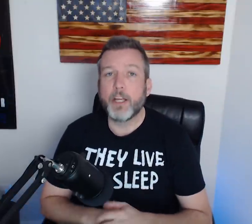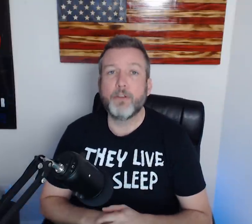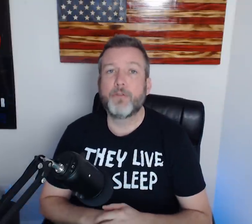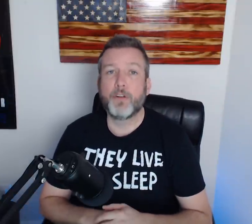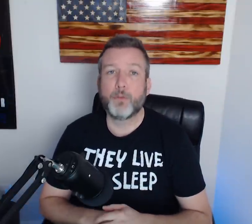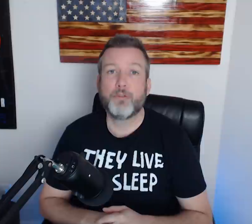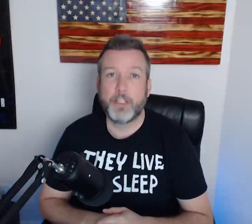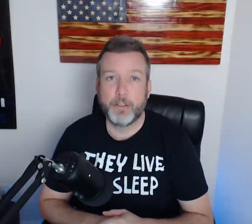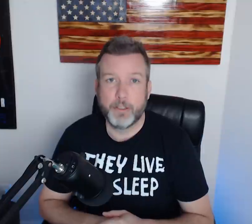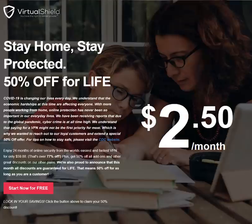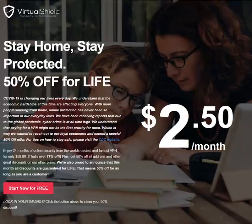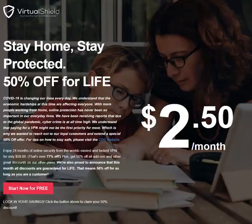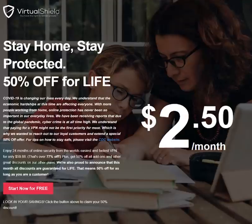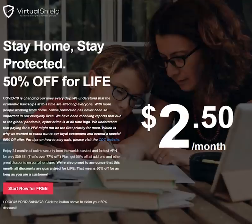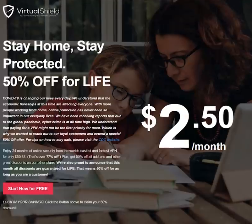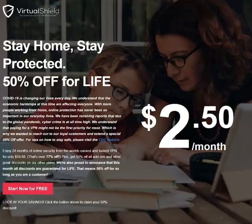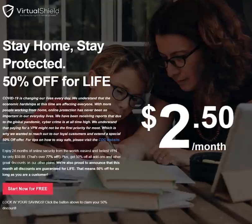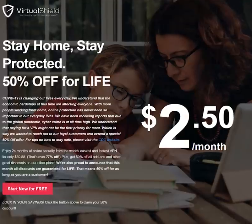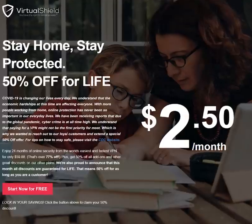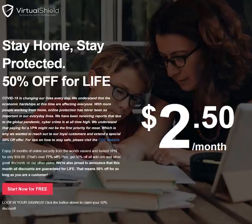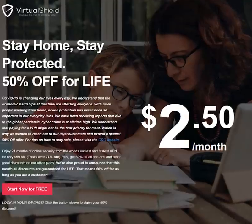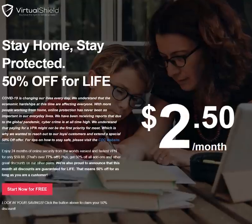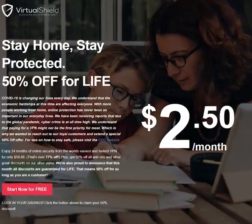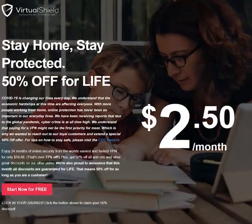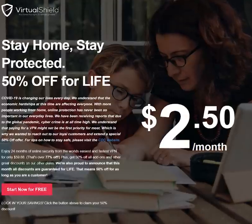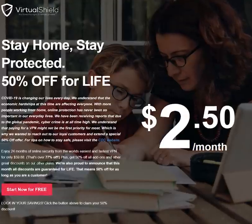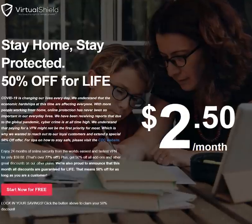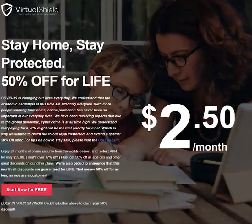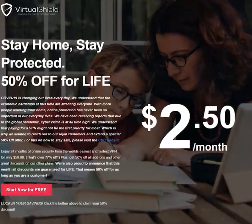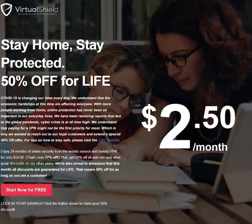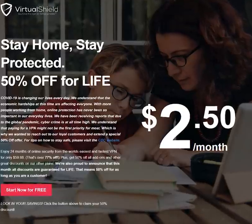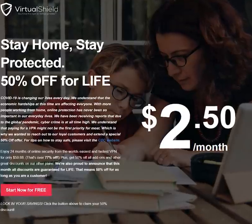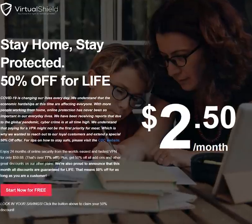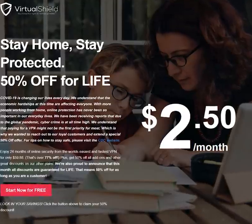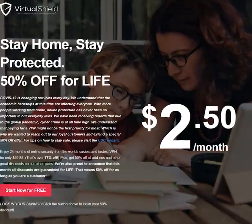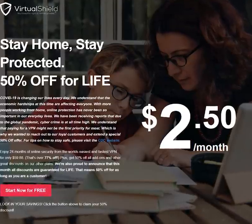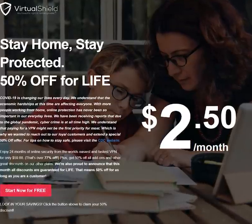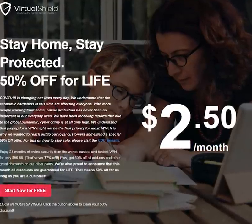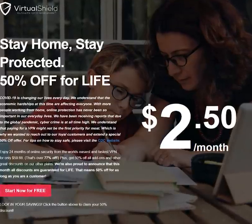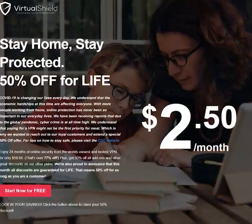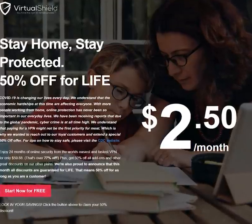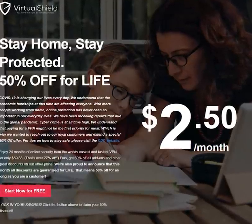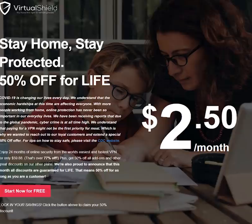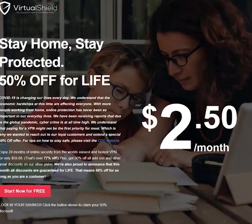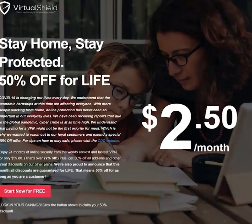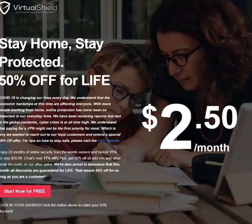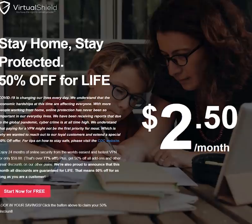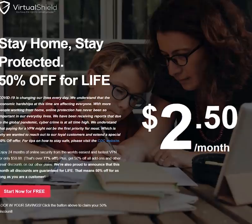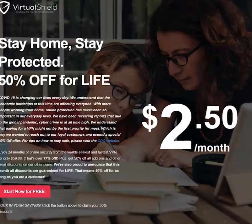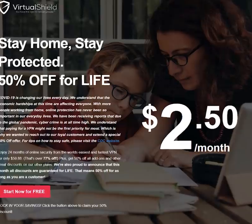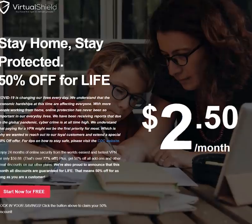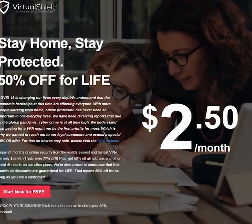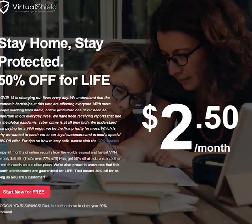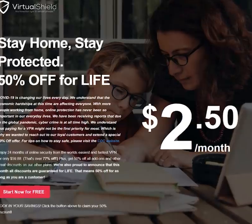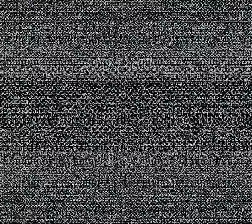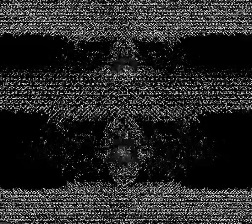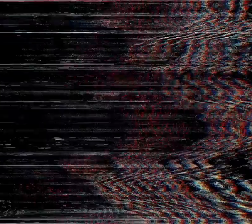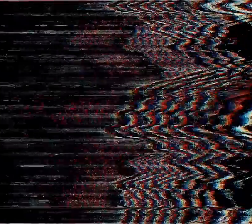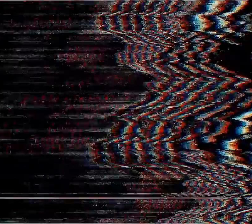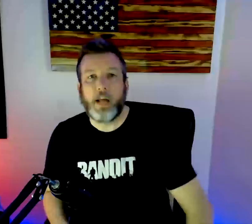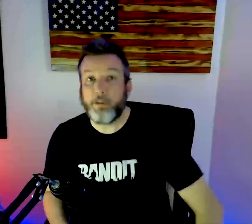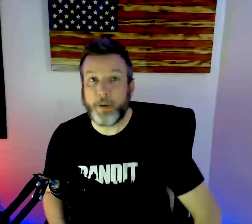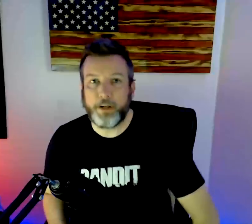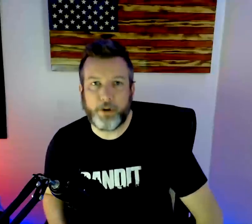That's why I use Virtual Shield. Just go to the link in the description and pinned comment and get Virtual Shield for 50% off today.